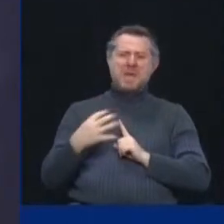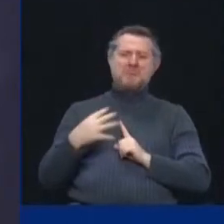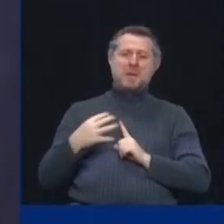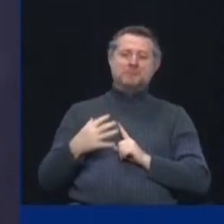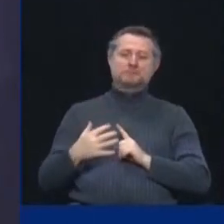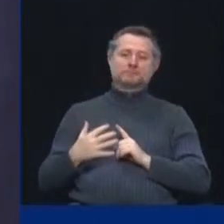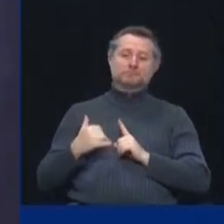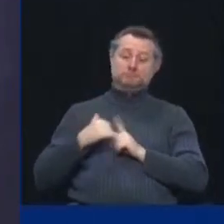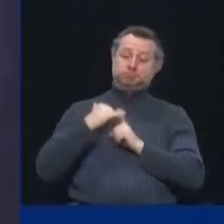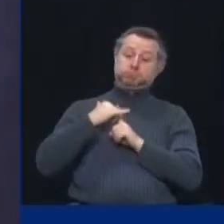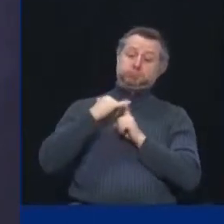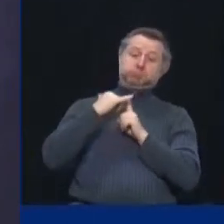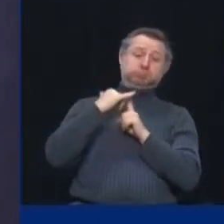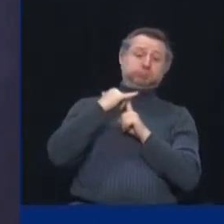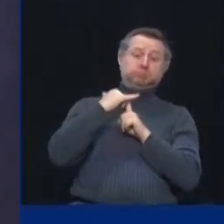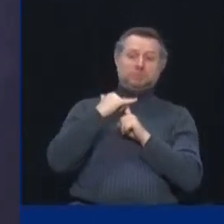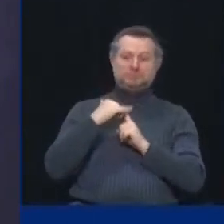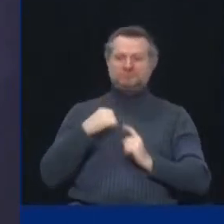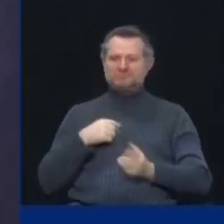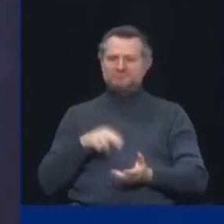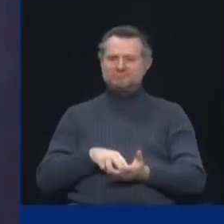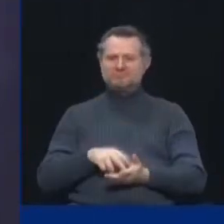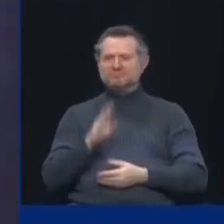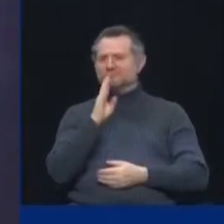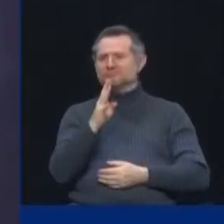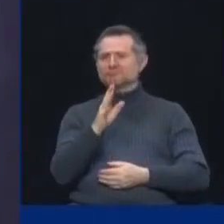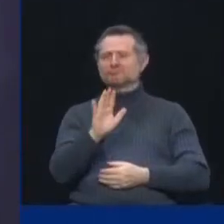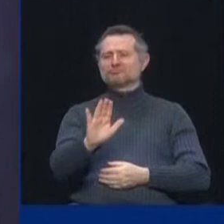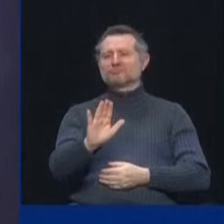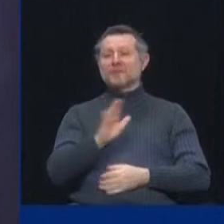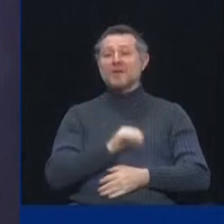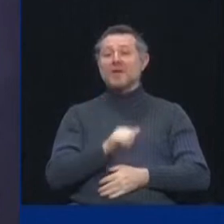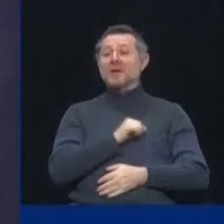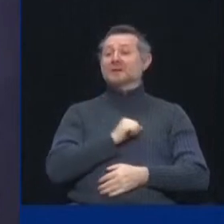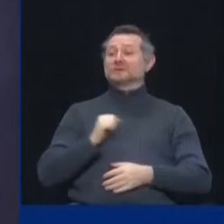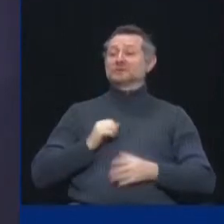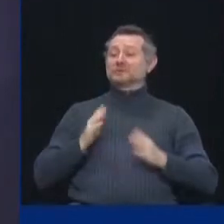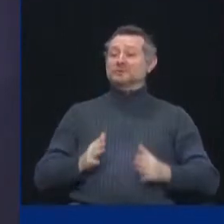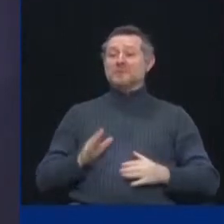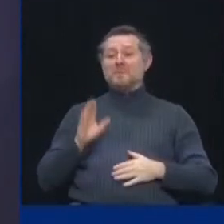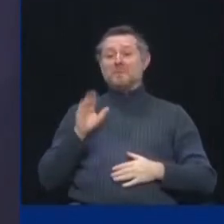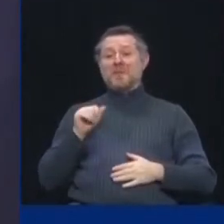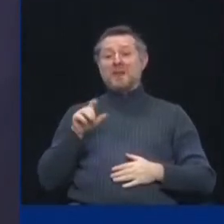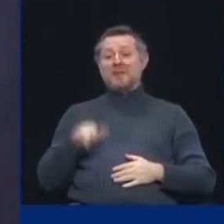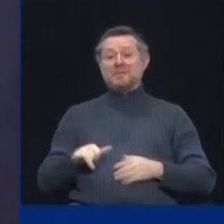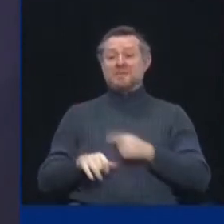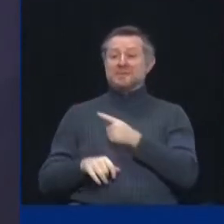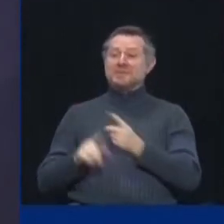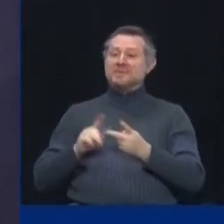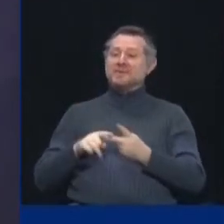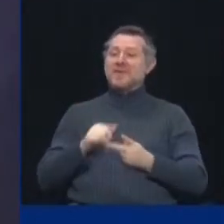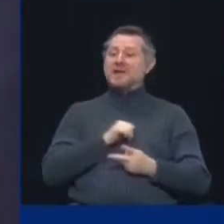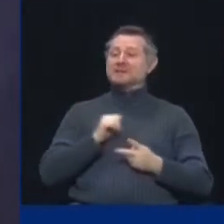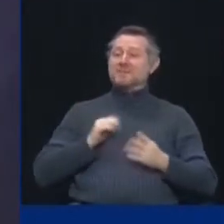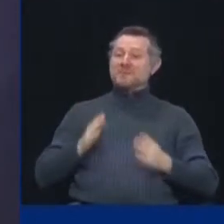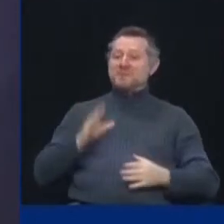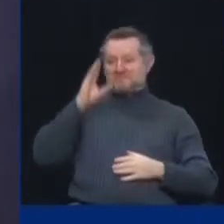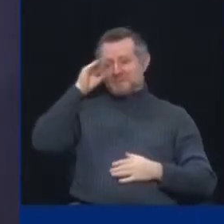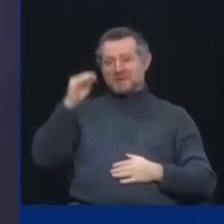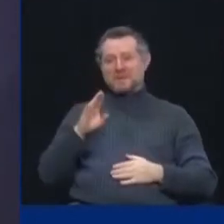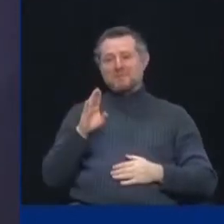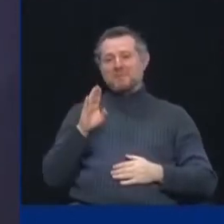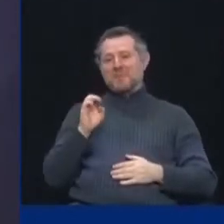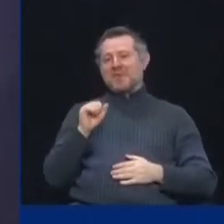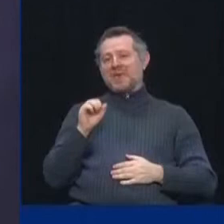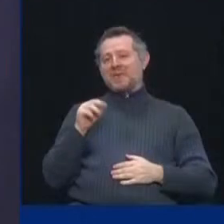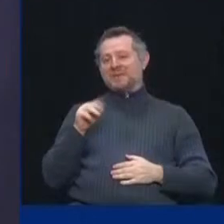you. Senator Bailey, Assemblyman Benedetto, they stand up for what they